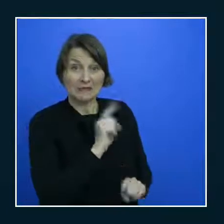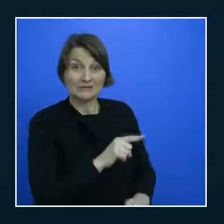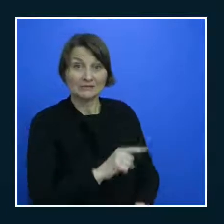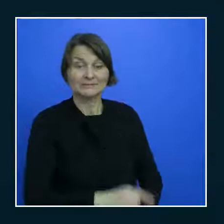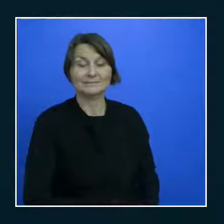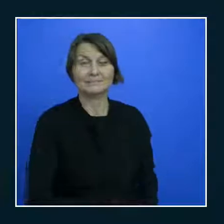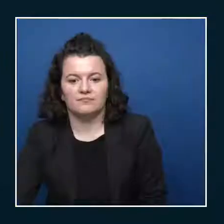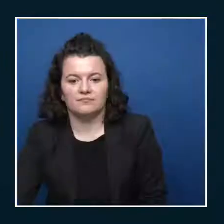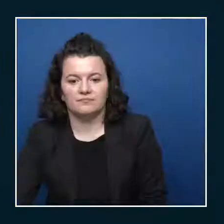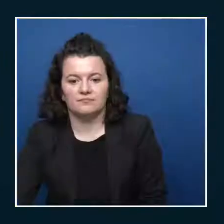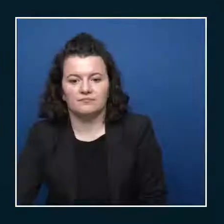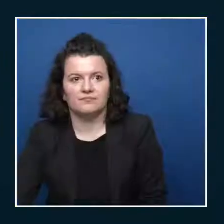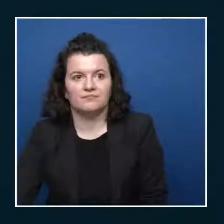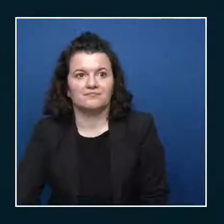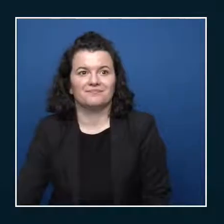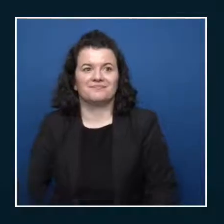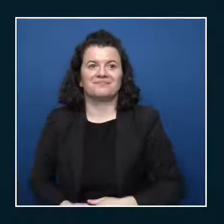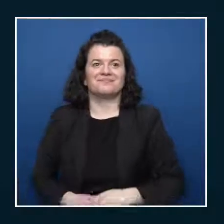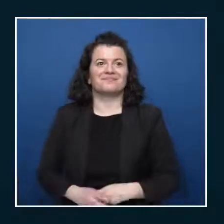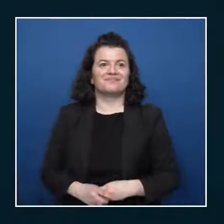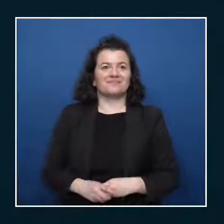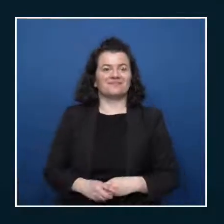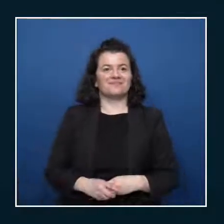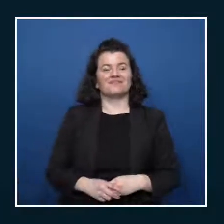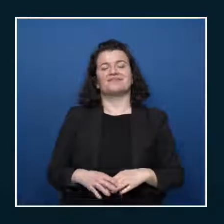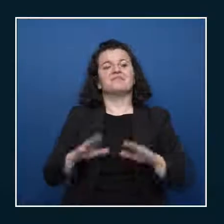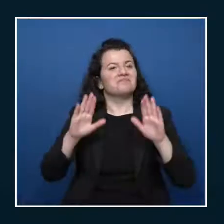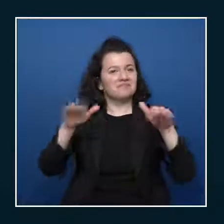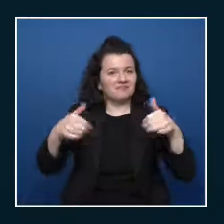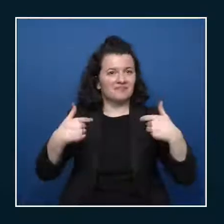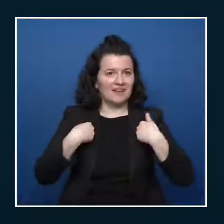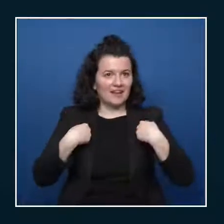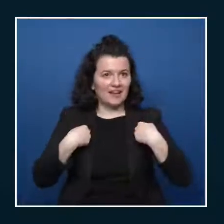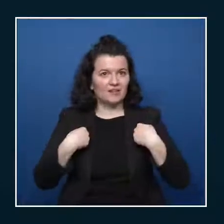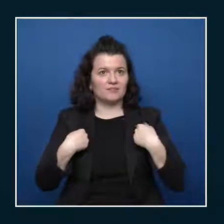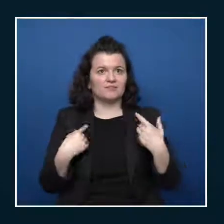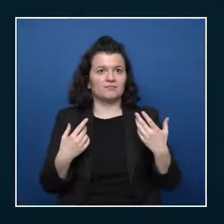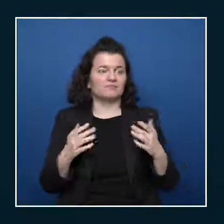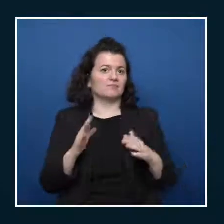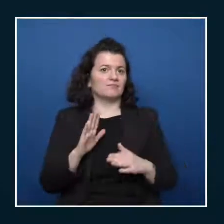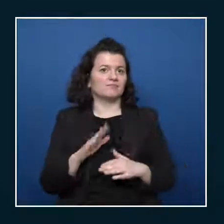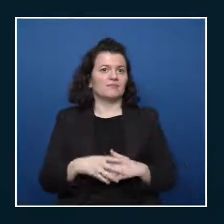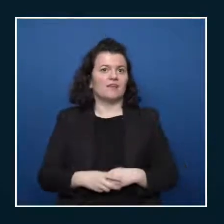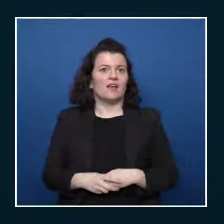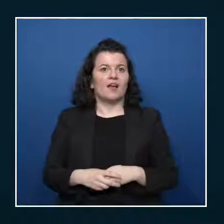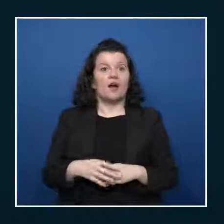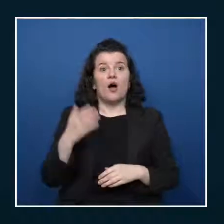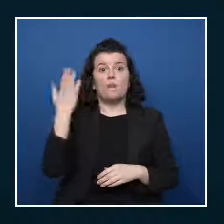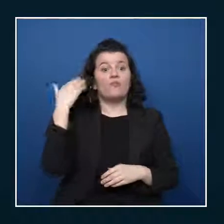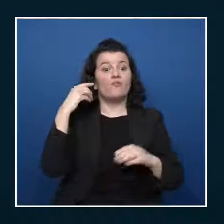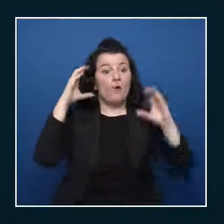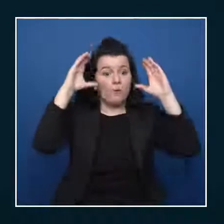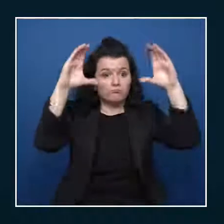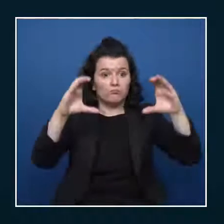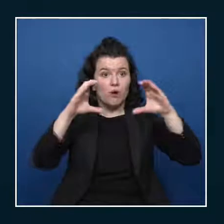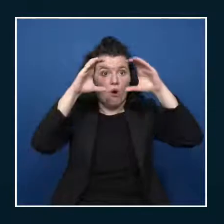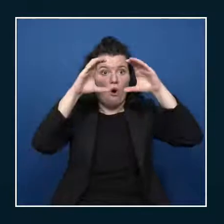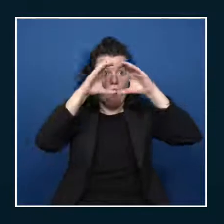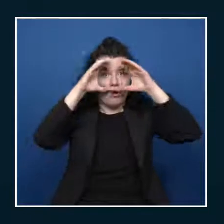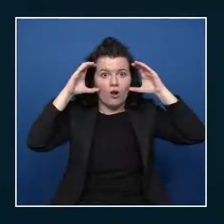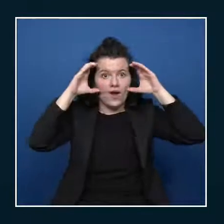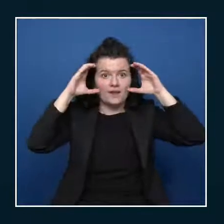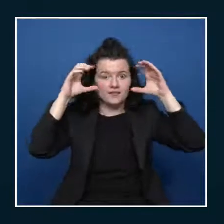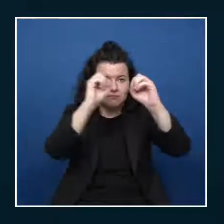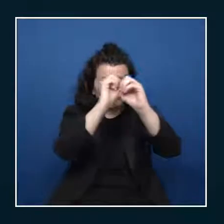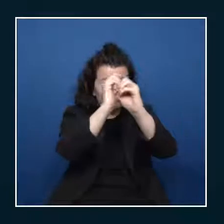Yeah. Hey. So with the HoloLens, and this is only because I used to do a lot of stuff with HoloLens. There's